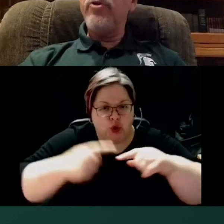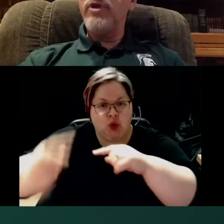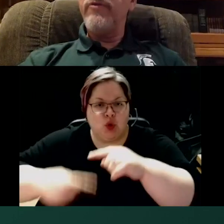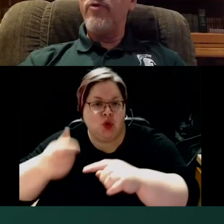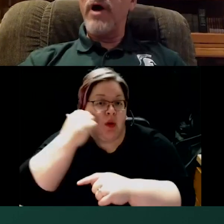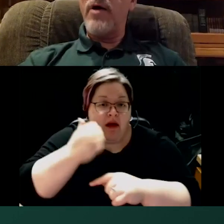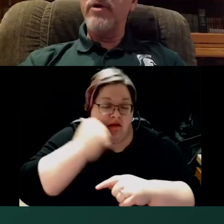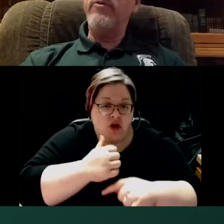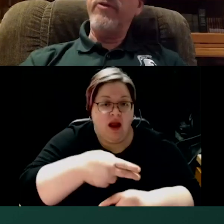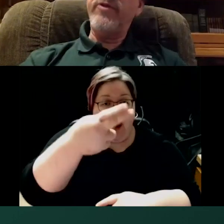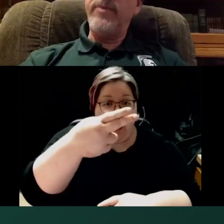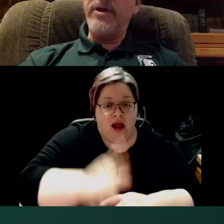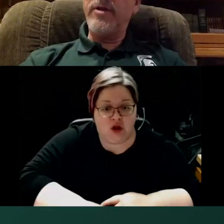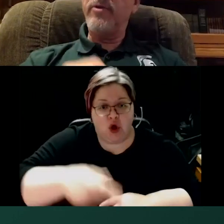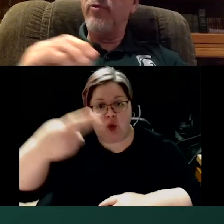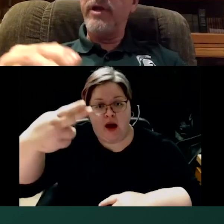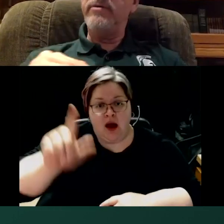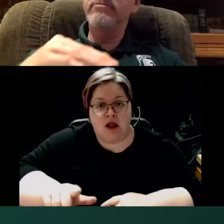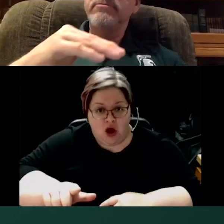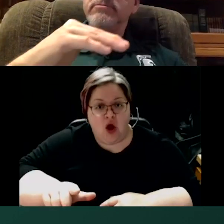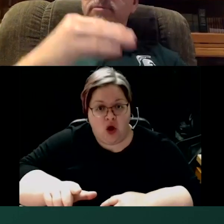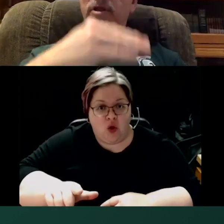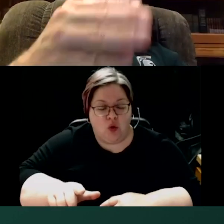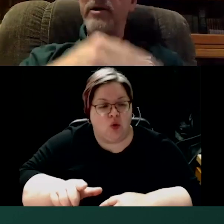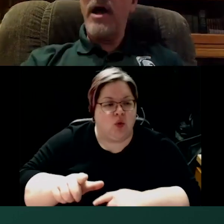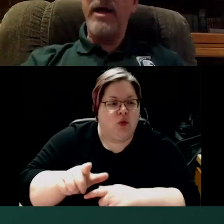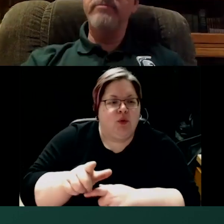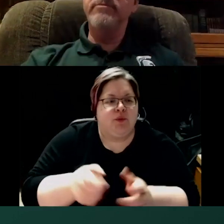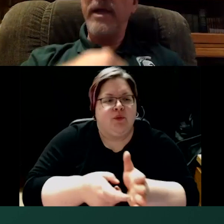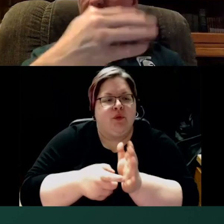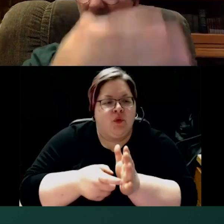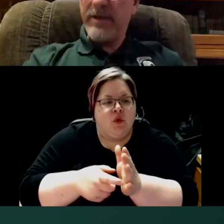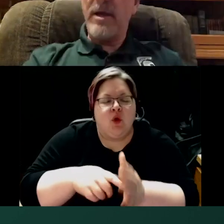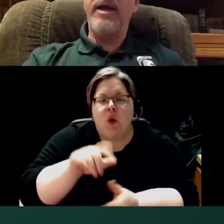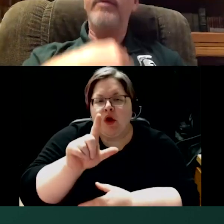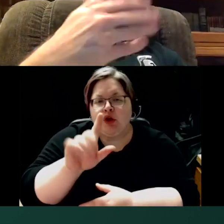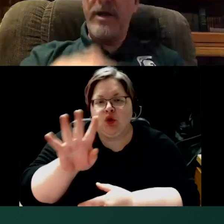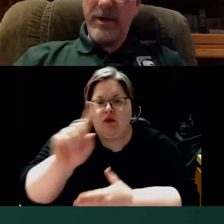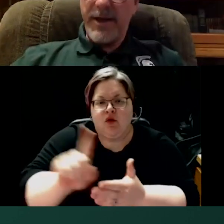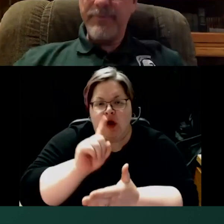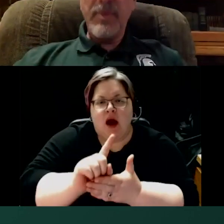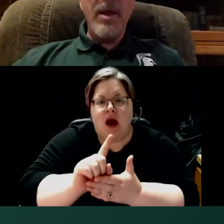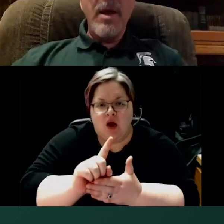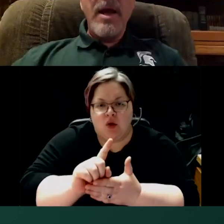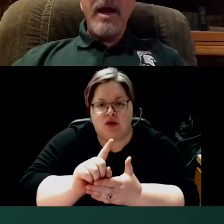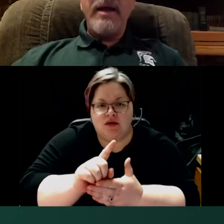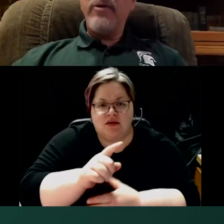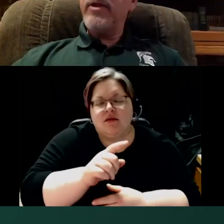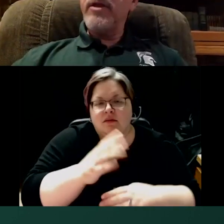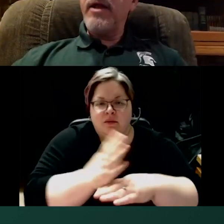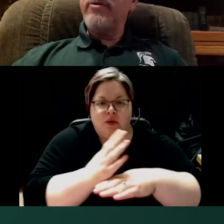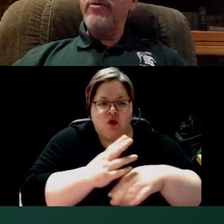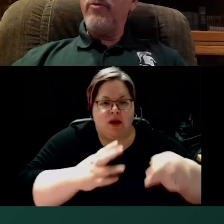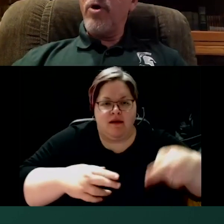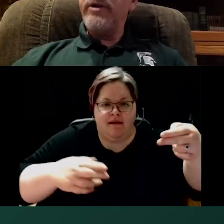every 24 hours and 50 minutes between the second high and the second high and the second high. Now